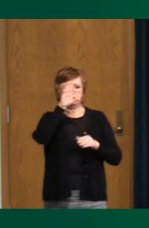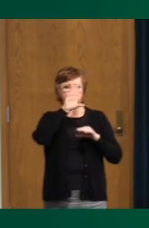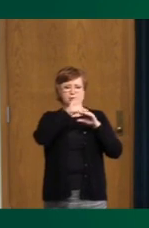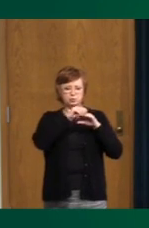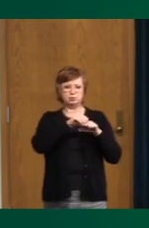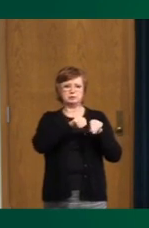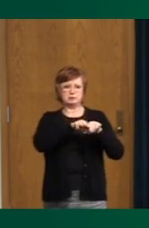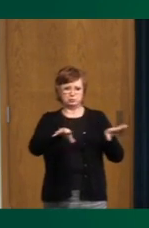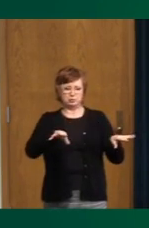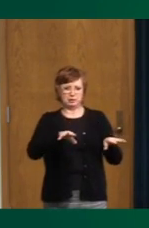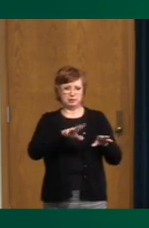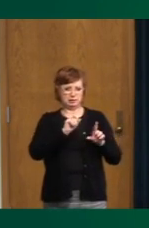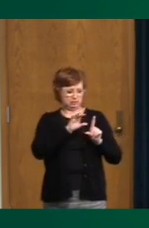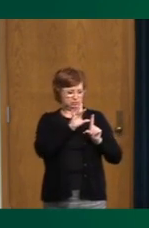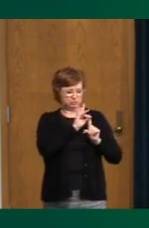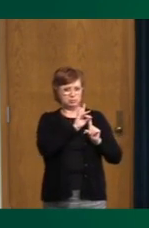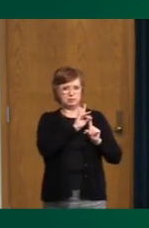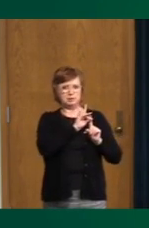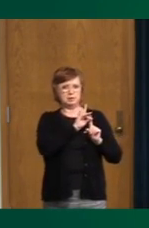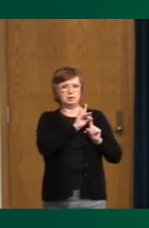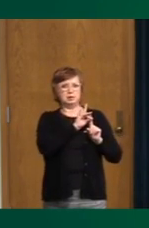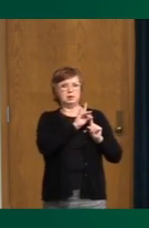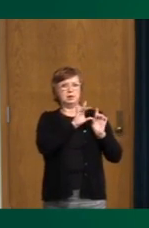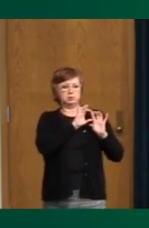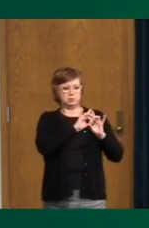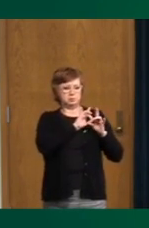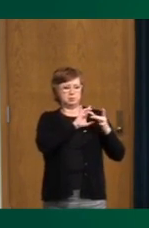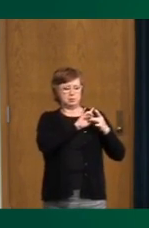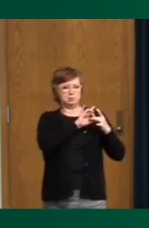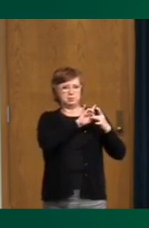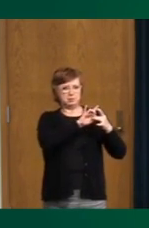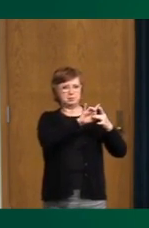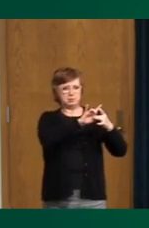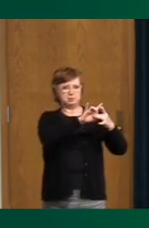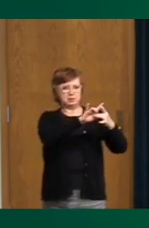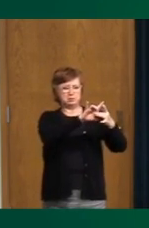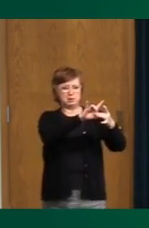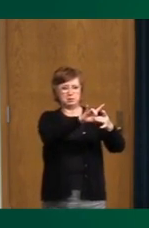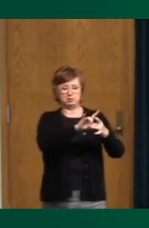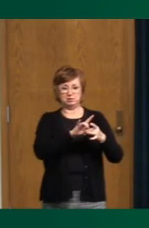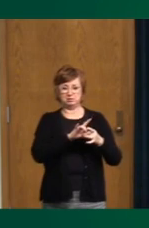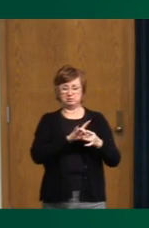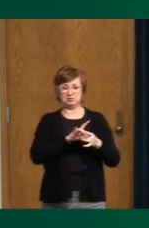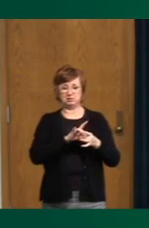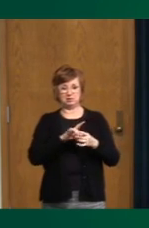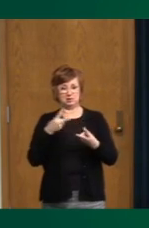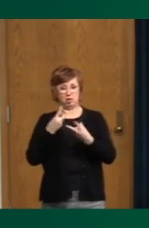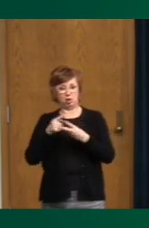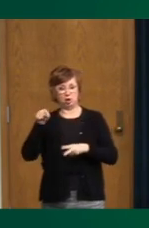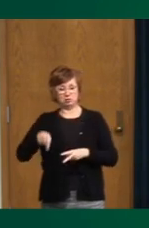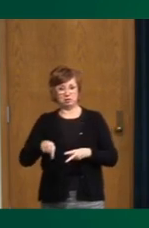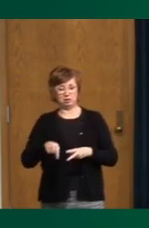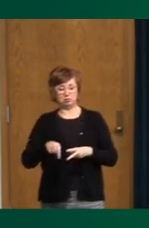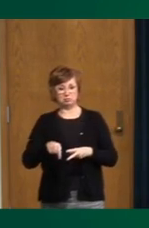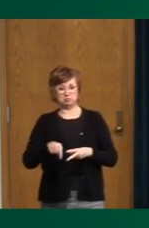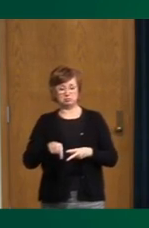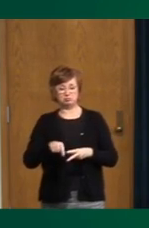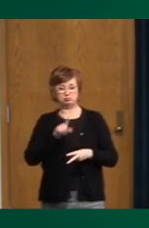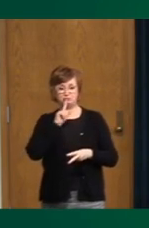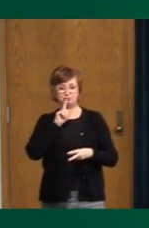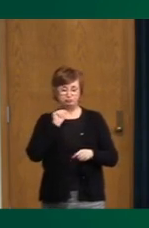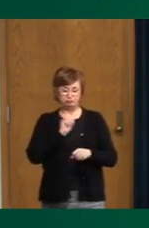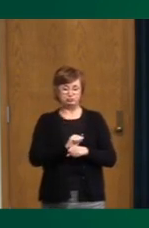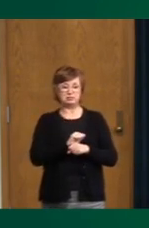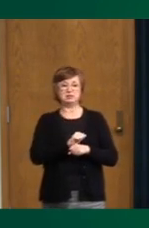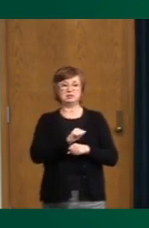person to person. The consequences of a lockdown are real. The 15,000 people that are not back at work yet from our